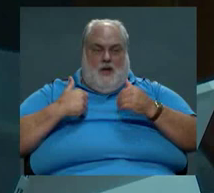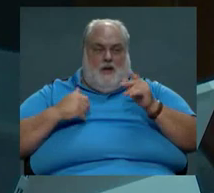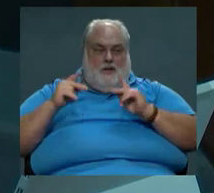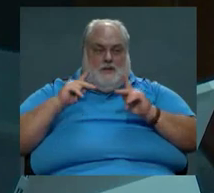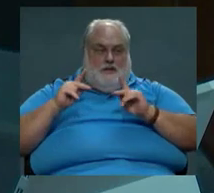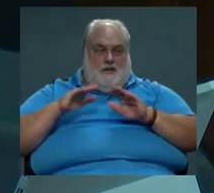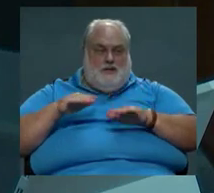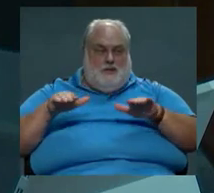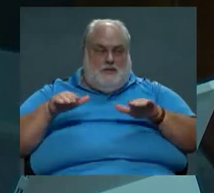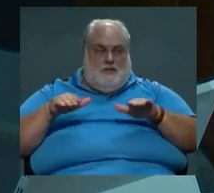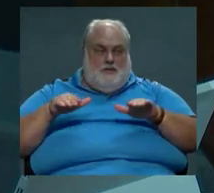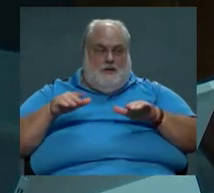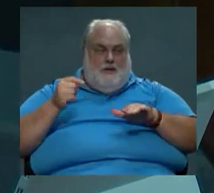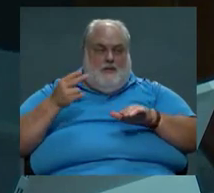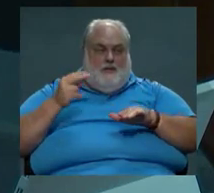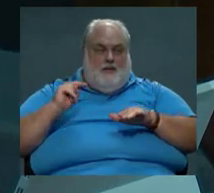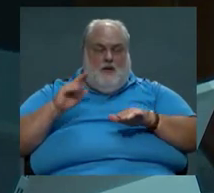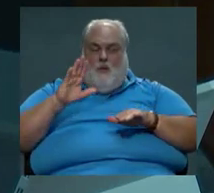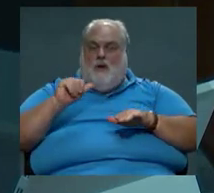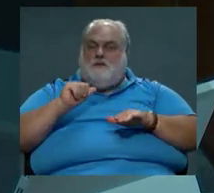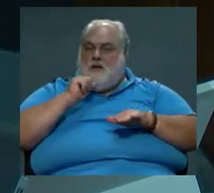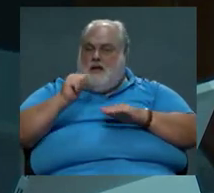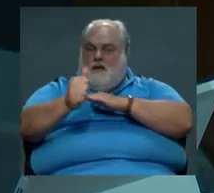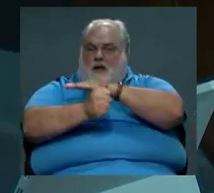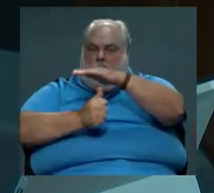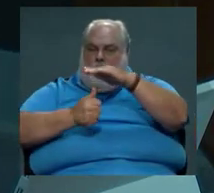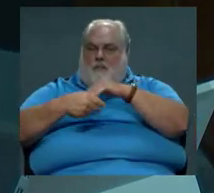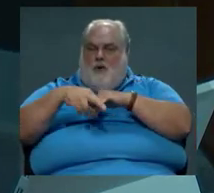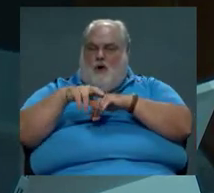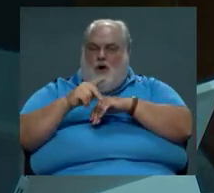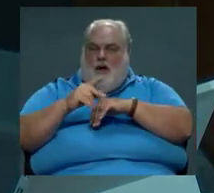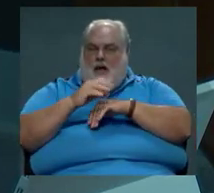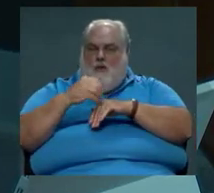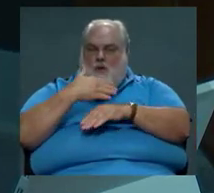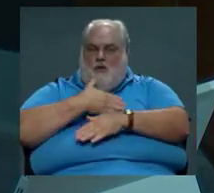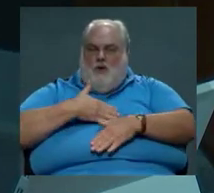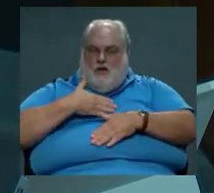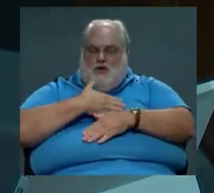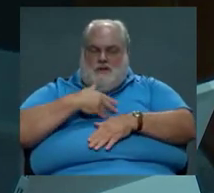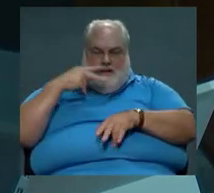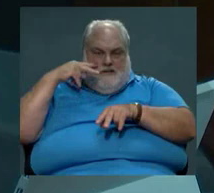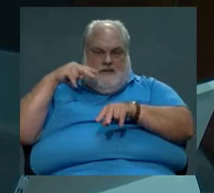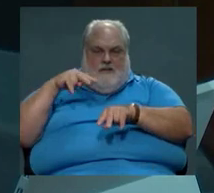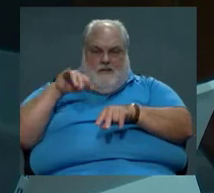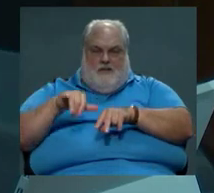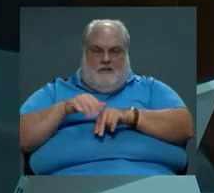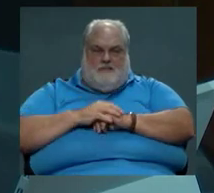like to know why this does not come under Parks and Recreation and why he's not overseeing this.